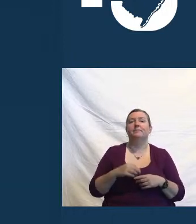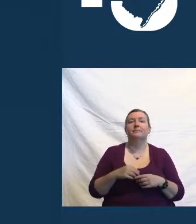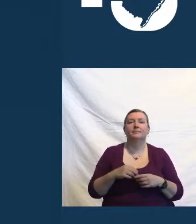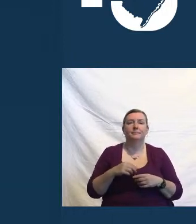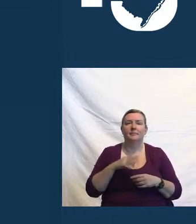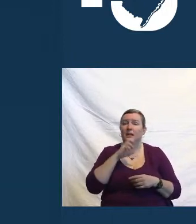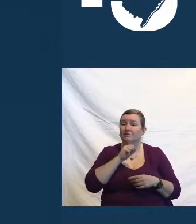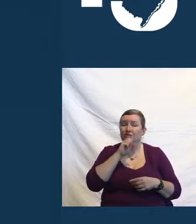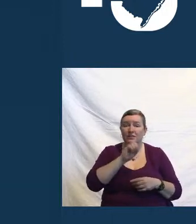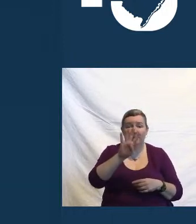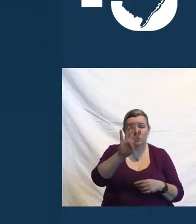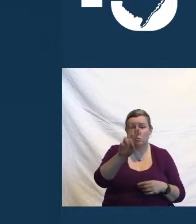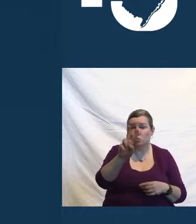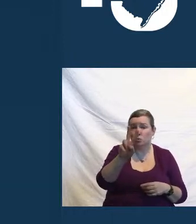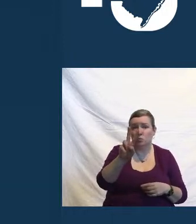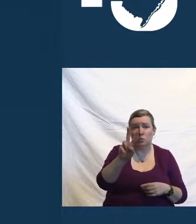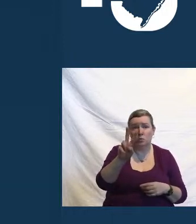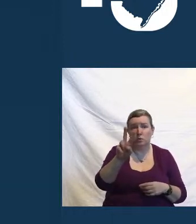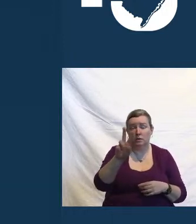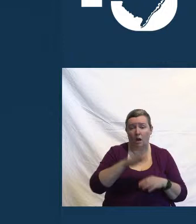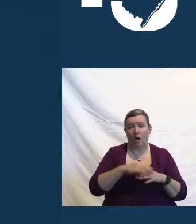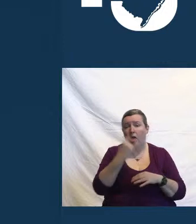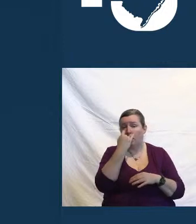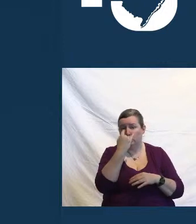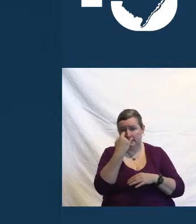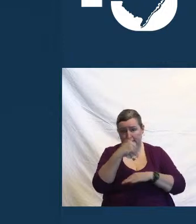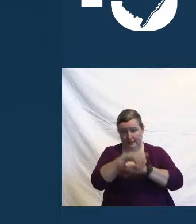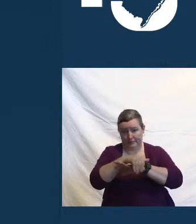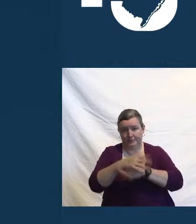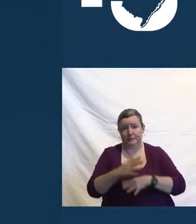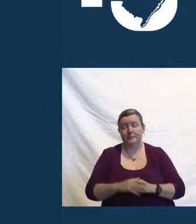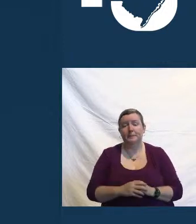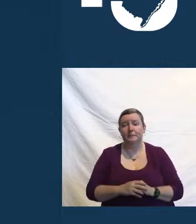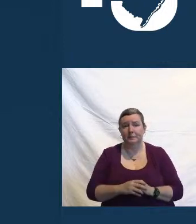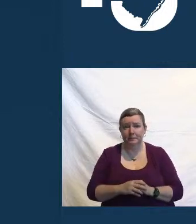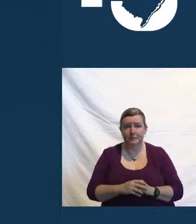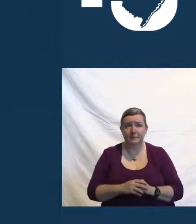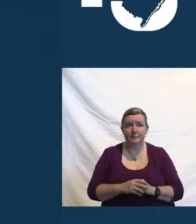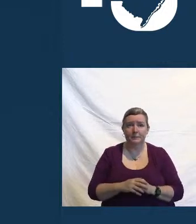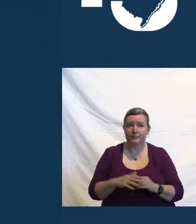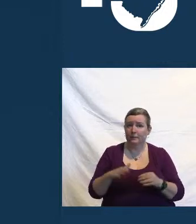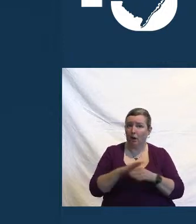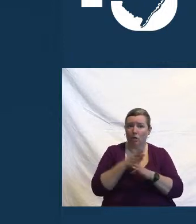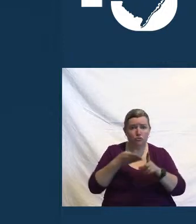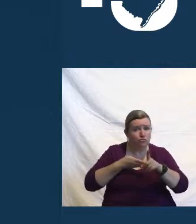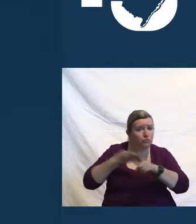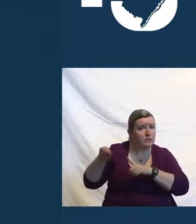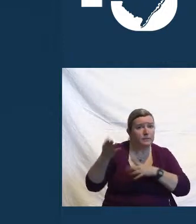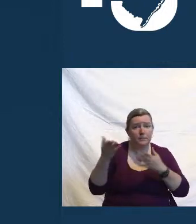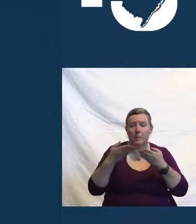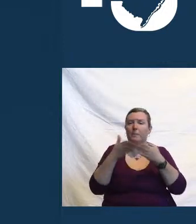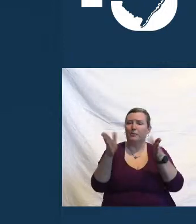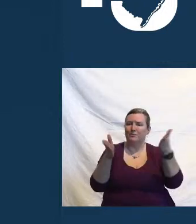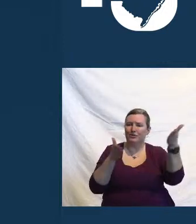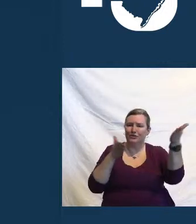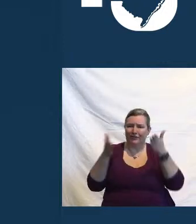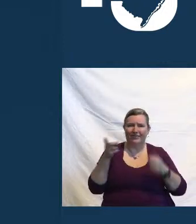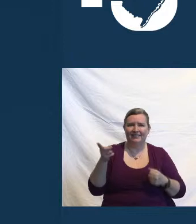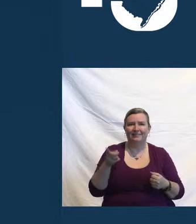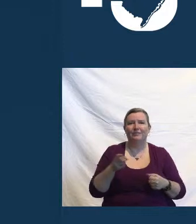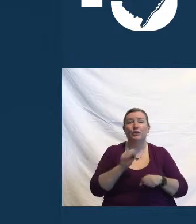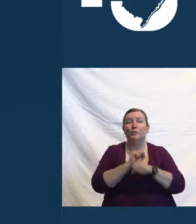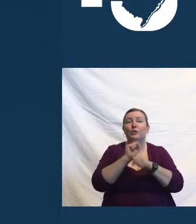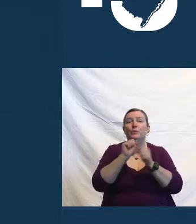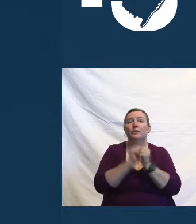old. He had dedicated his entire career to public service. He was director of the late U.S. Senator and dear friend Frank